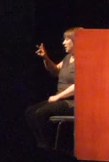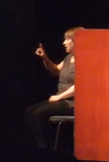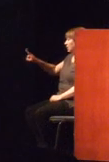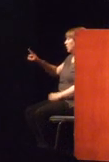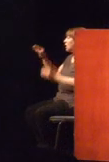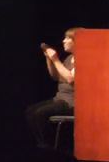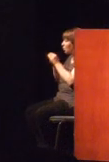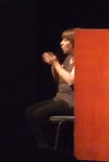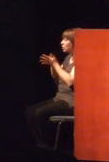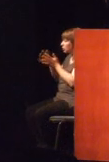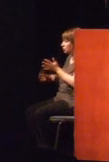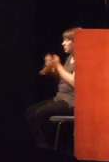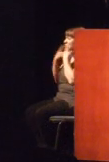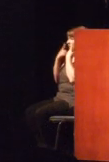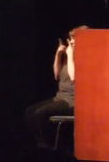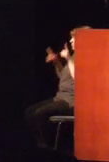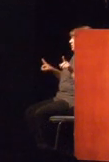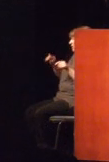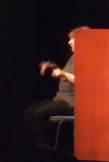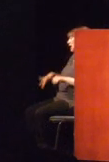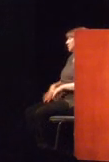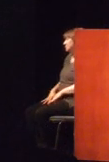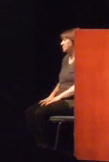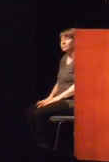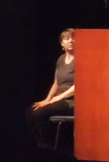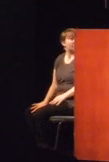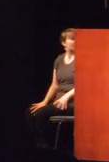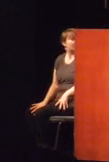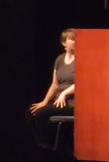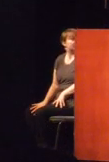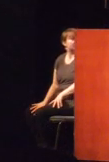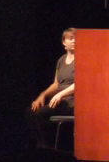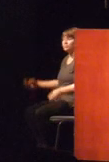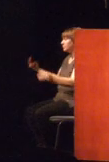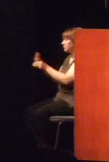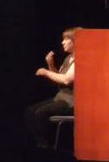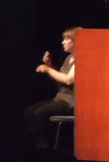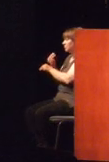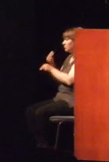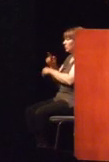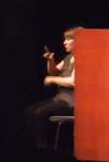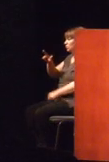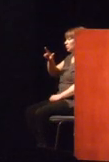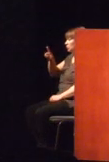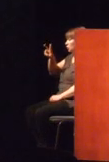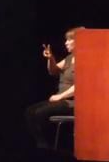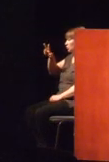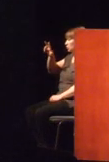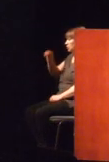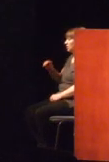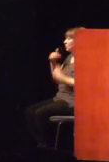complete transfer level English in the spring. In Math 230, Math for the Humanities, we had almost 100 more